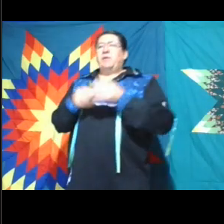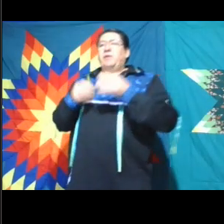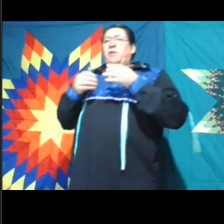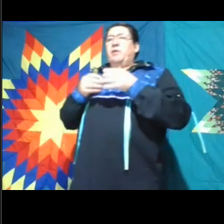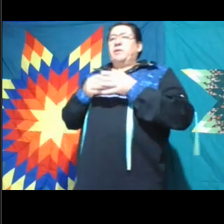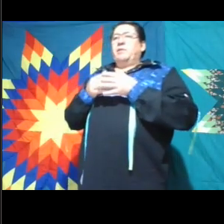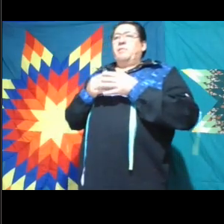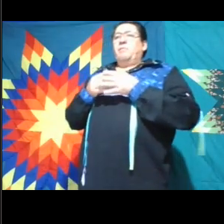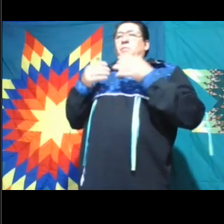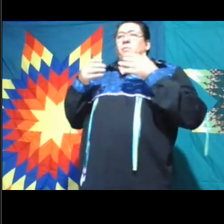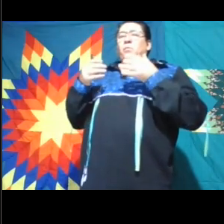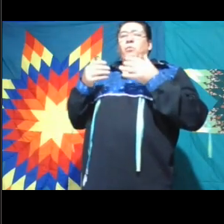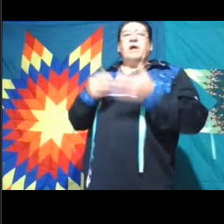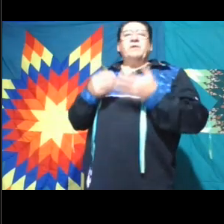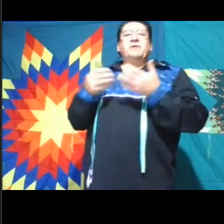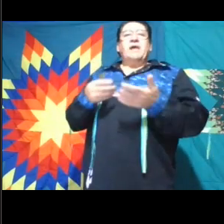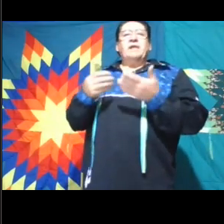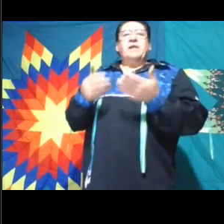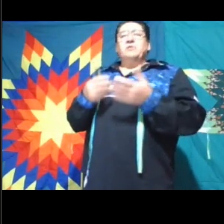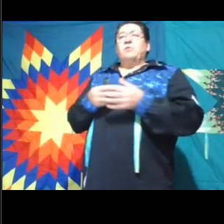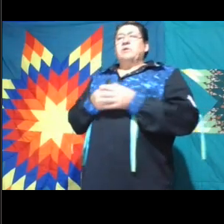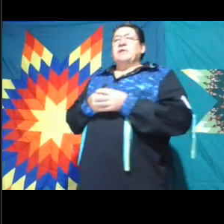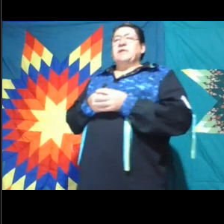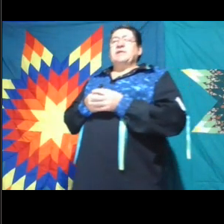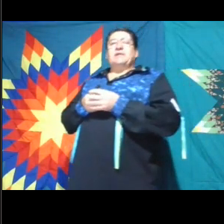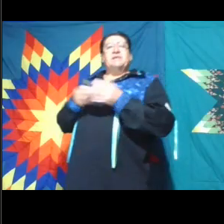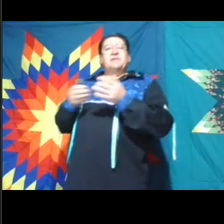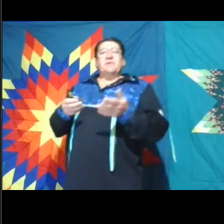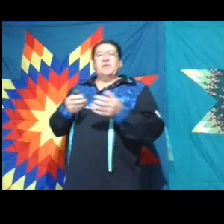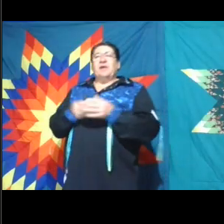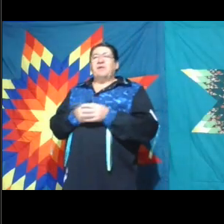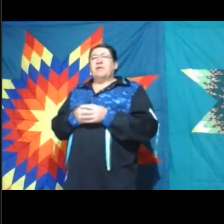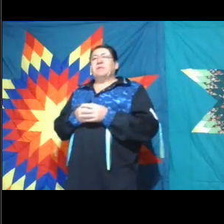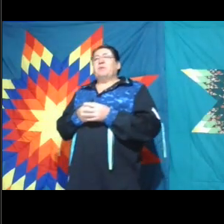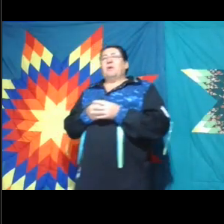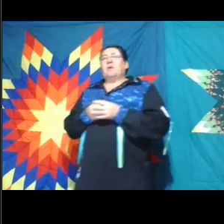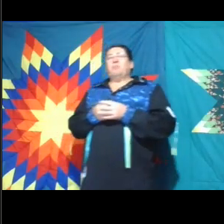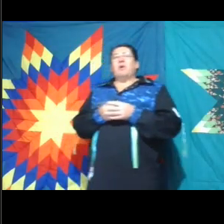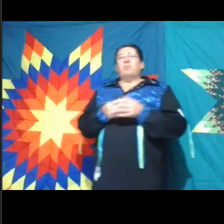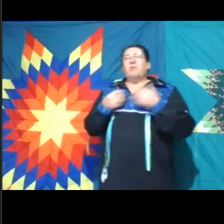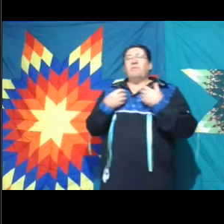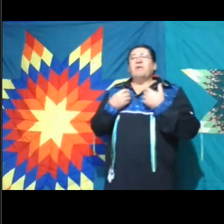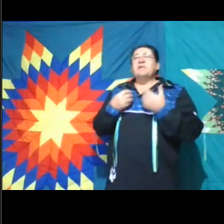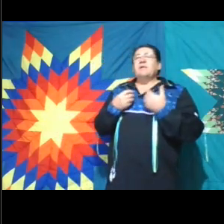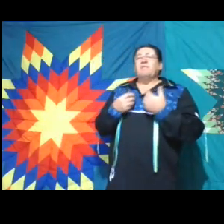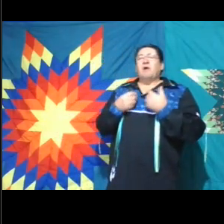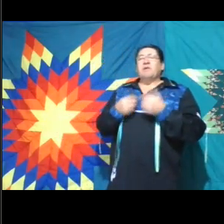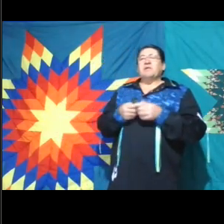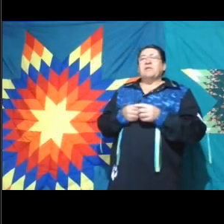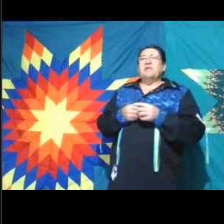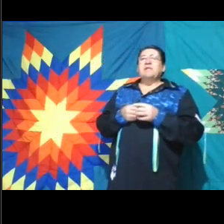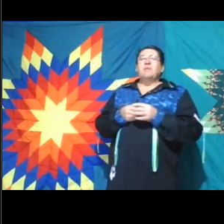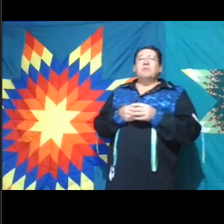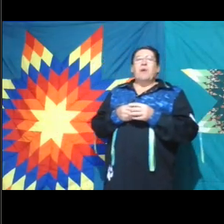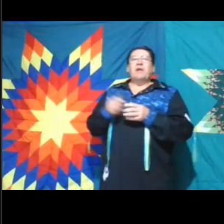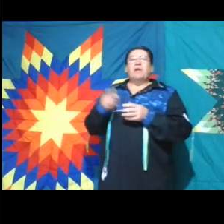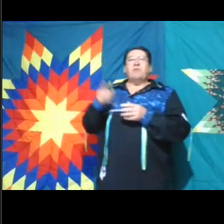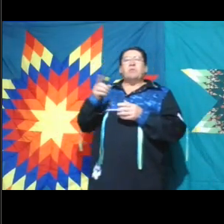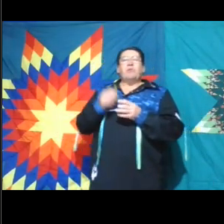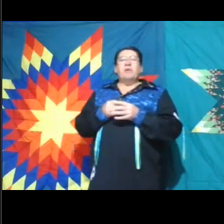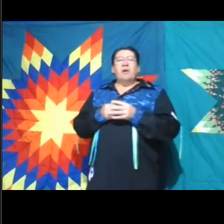be. We understand that those quotas exist in certain areas, but we're very self-conscious. And this